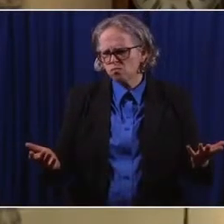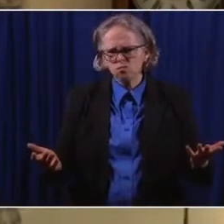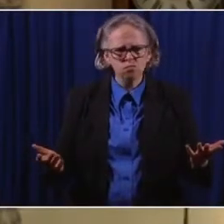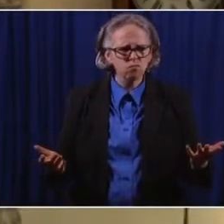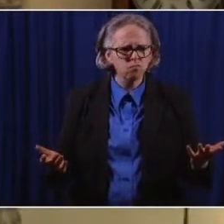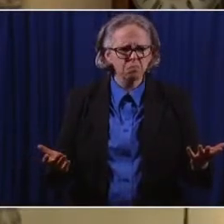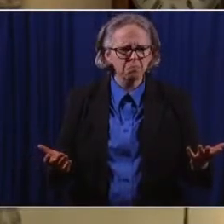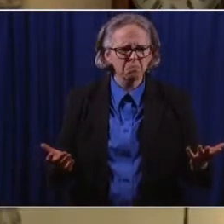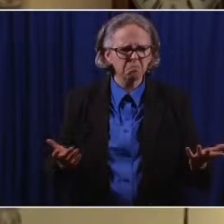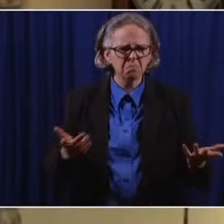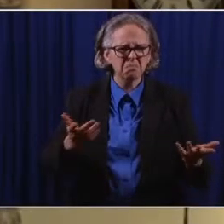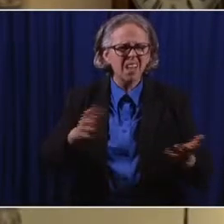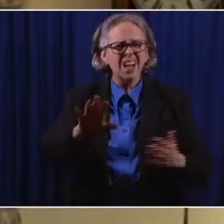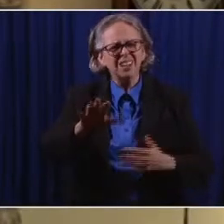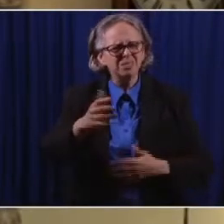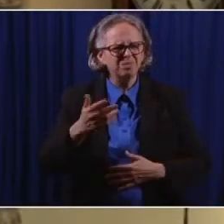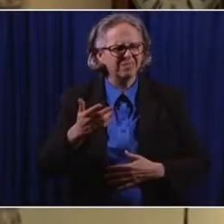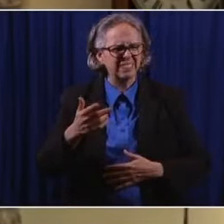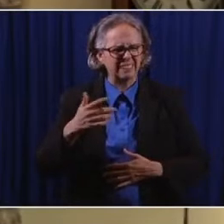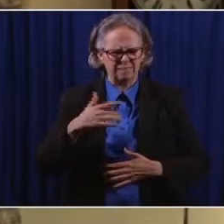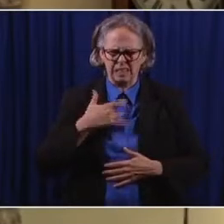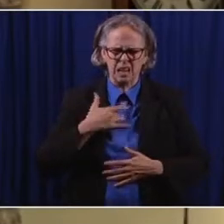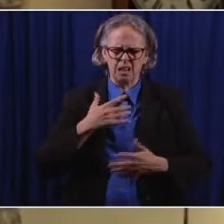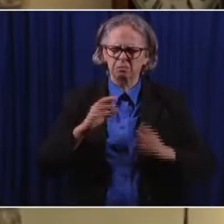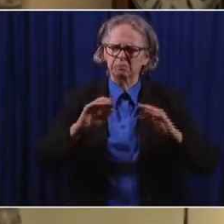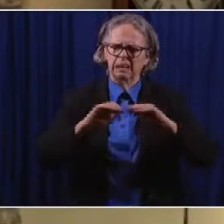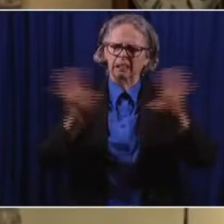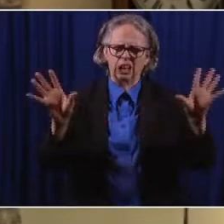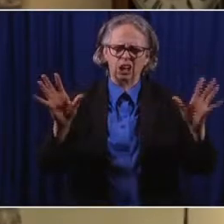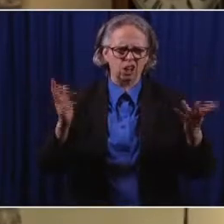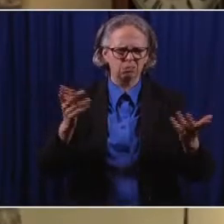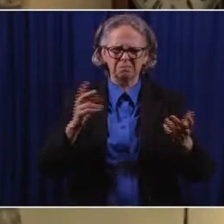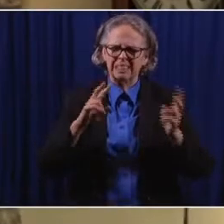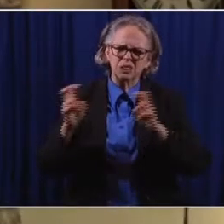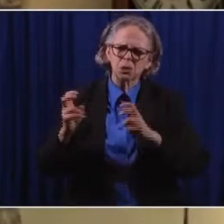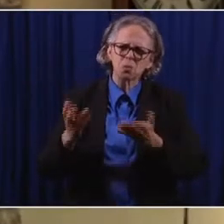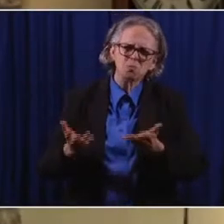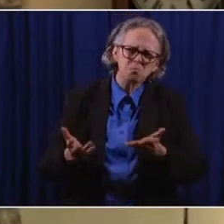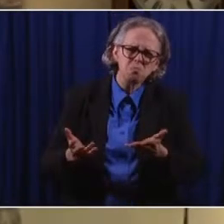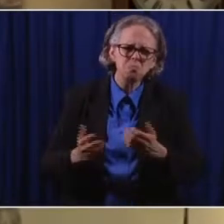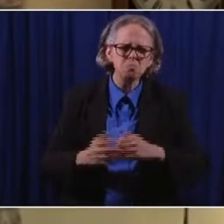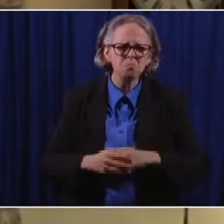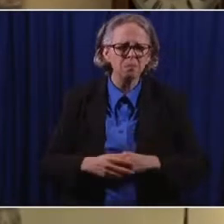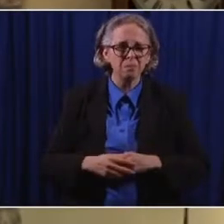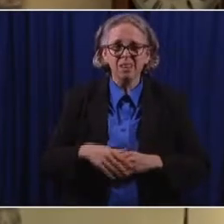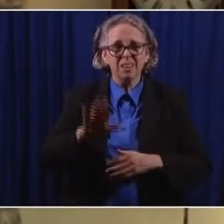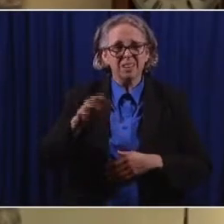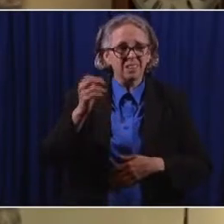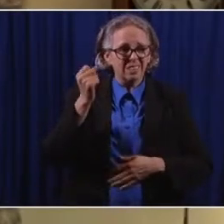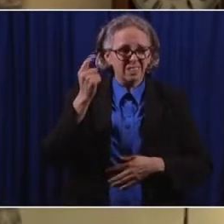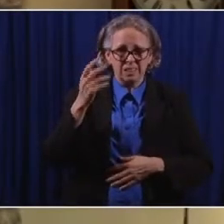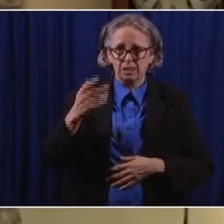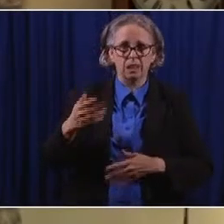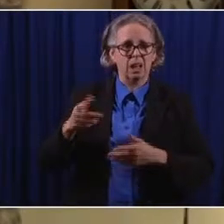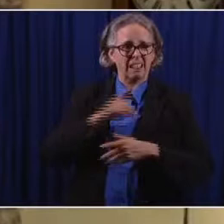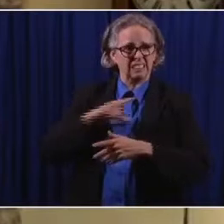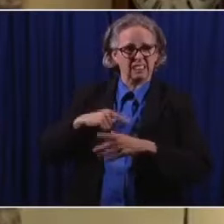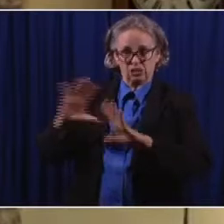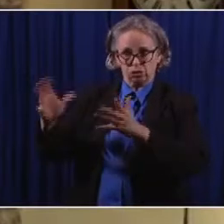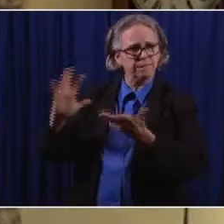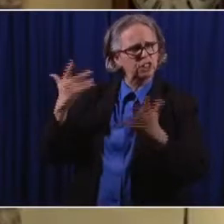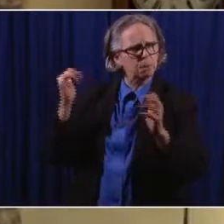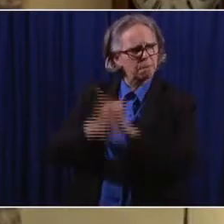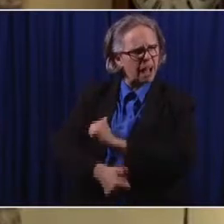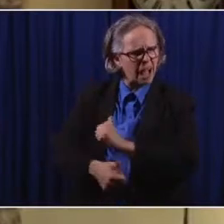that, but it was clear to me some time ago that there simply was not an appetite in the General Assembly to do that. And in fact, that there were members of the